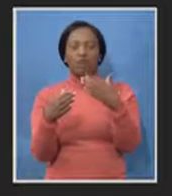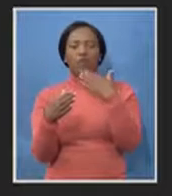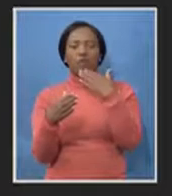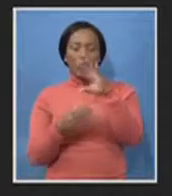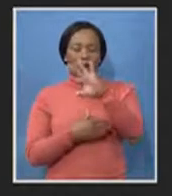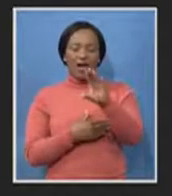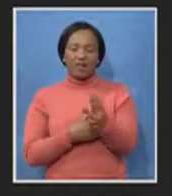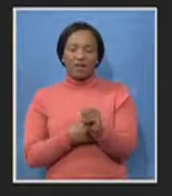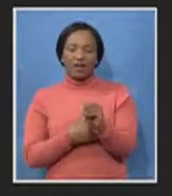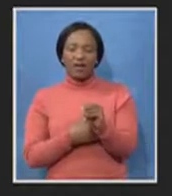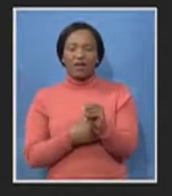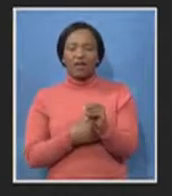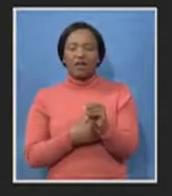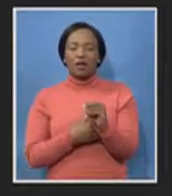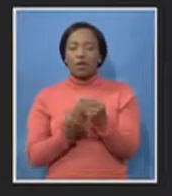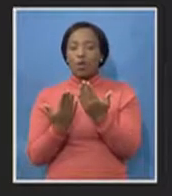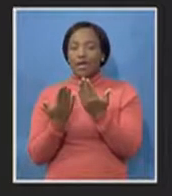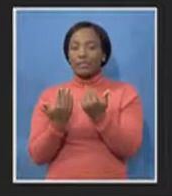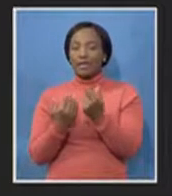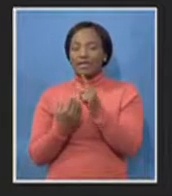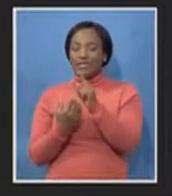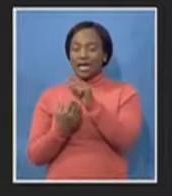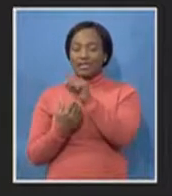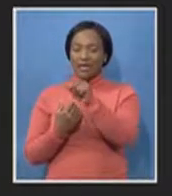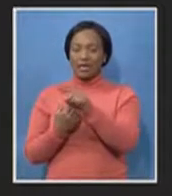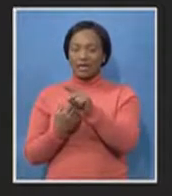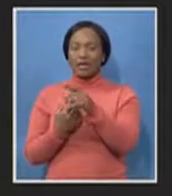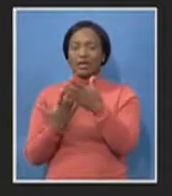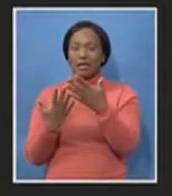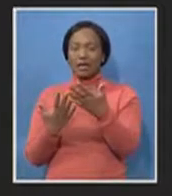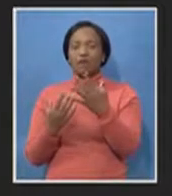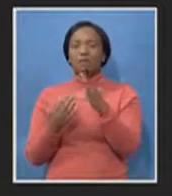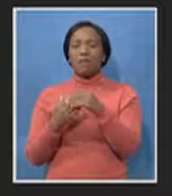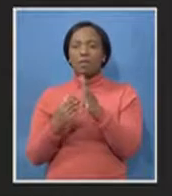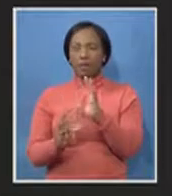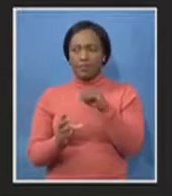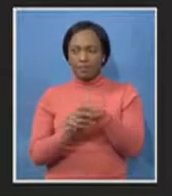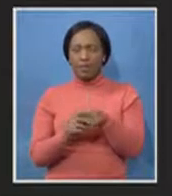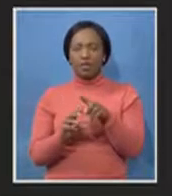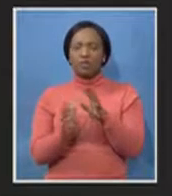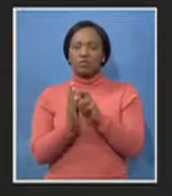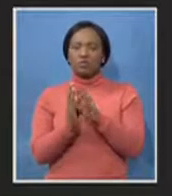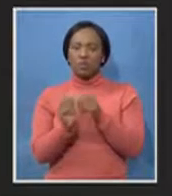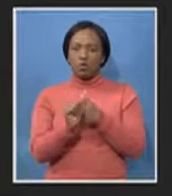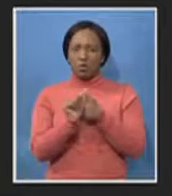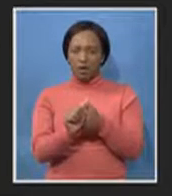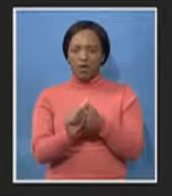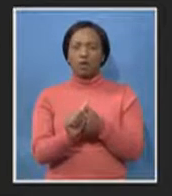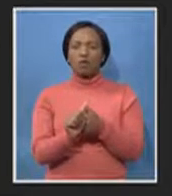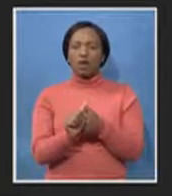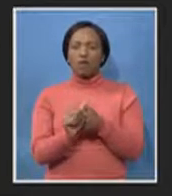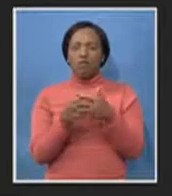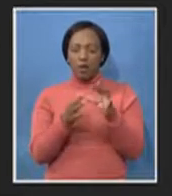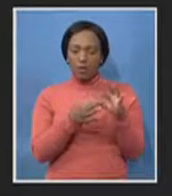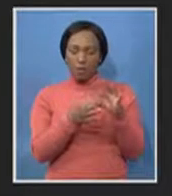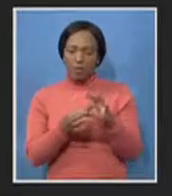Tanzania to be an active member and to comply with all the commitments and engagements that as